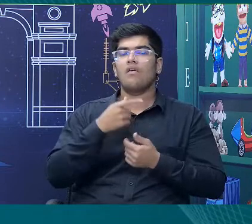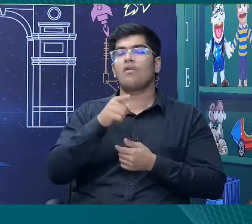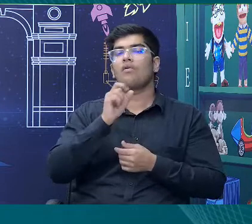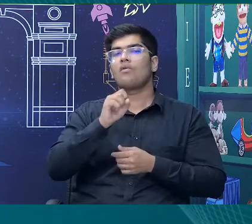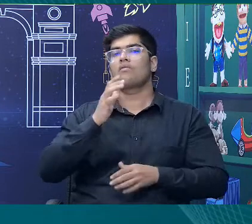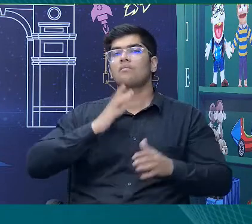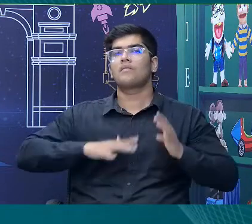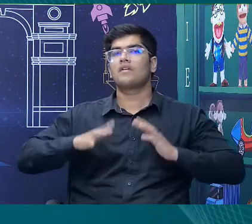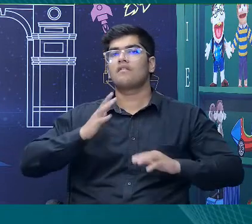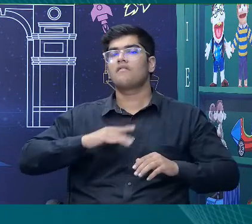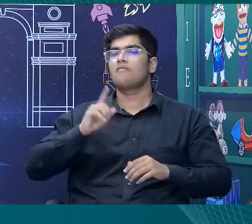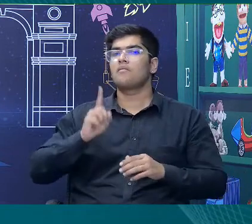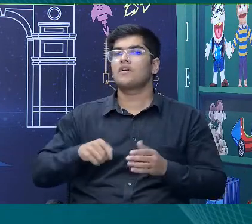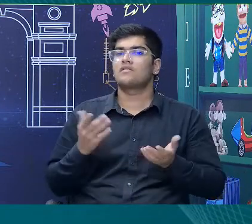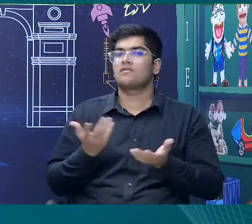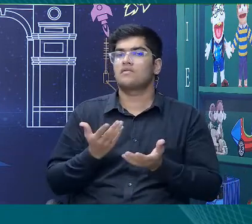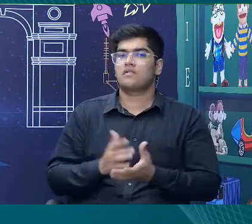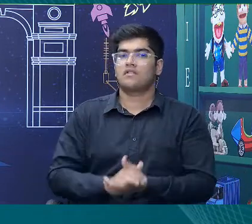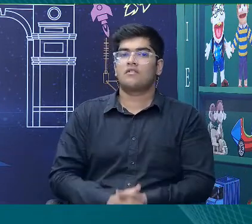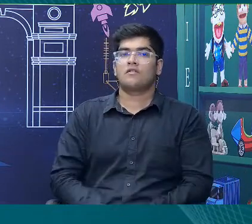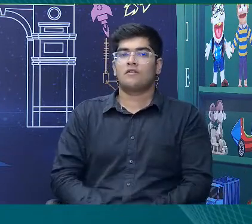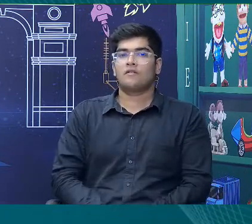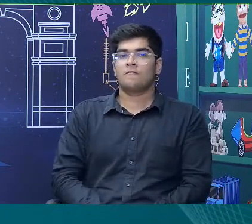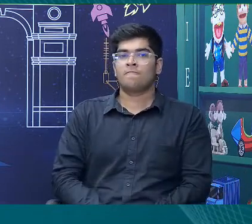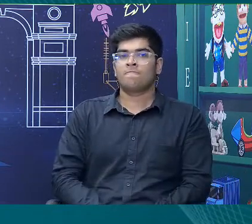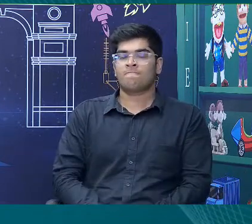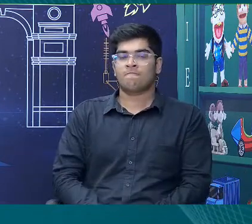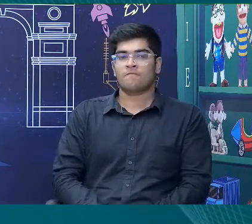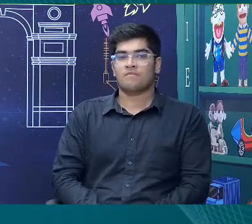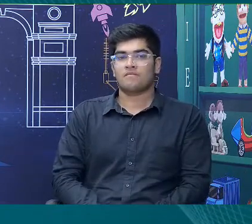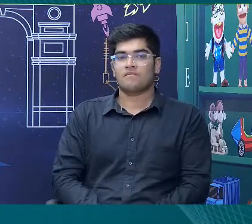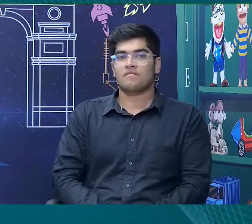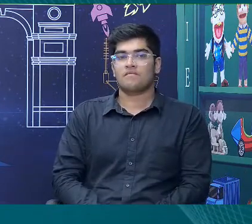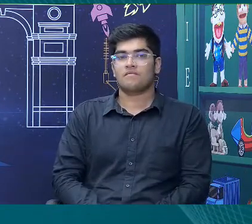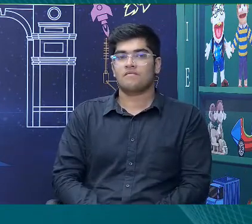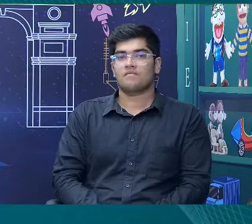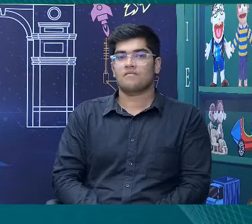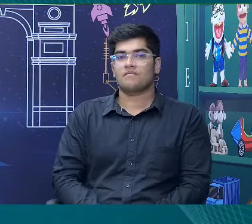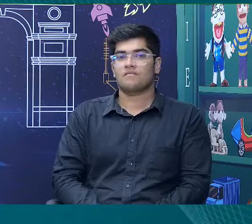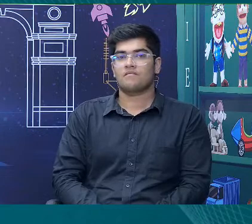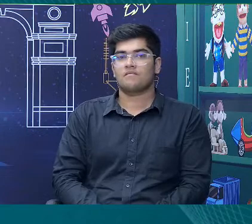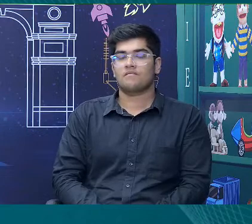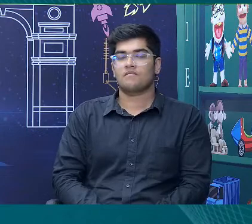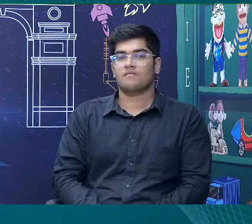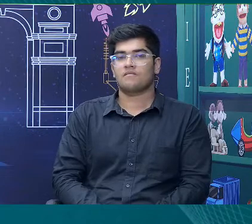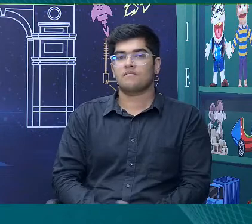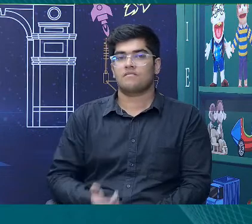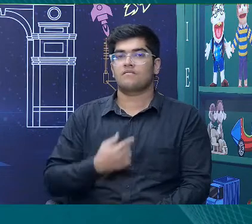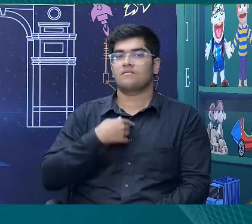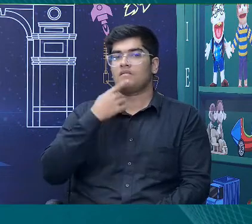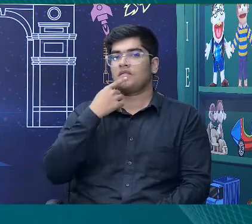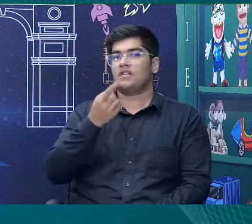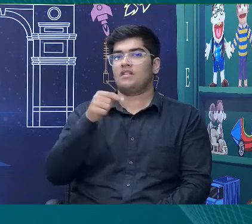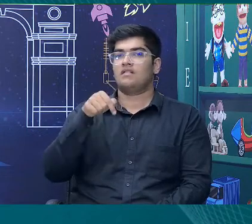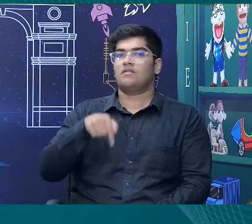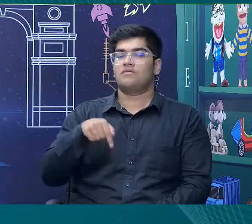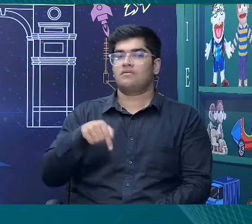behave? I speak about it often in my classes, and I'll say it here again today.